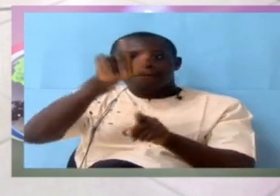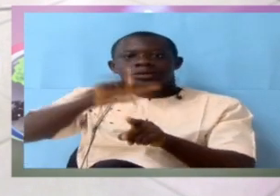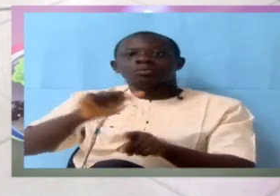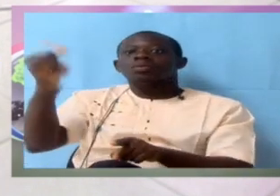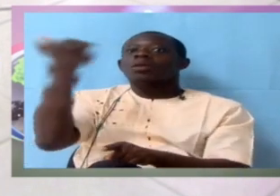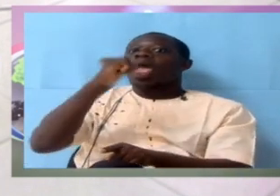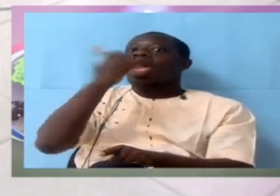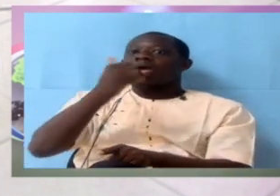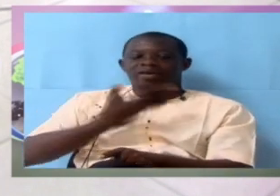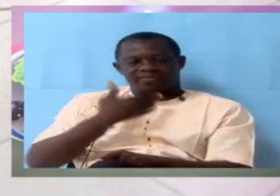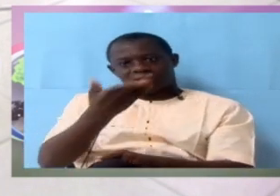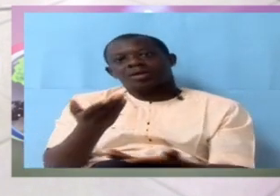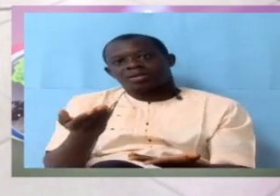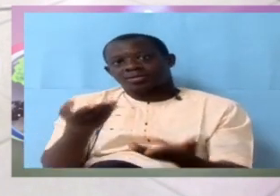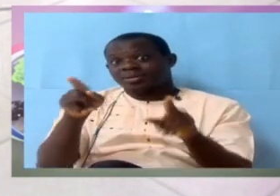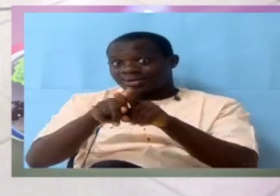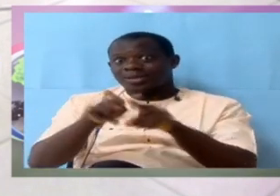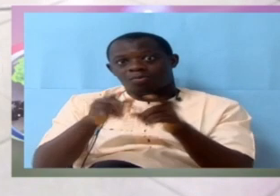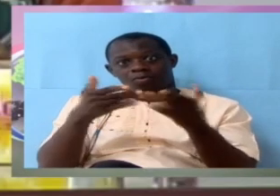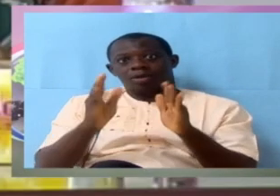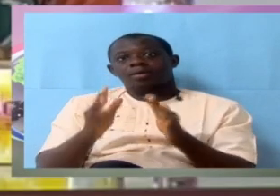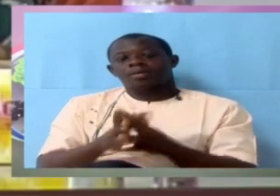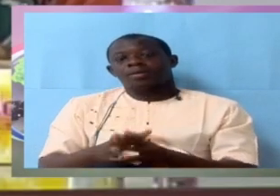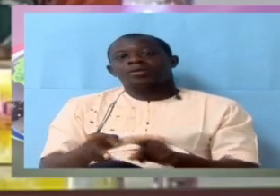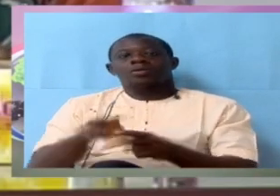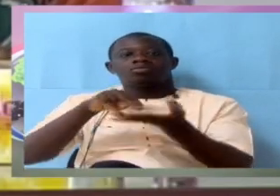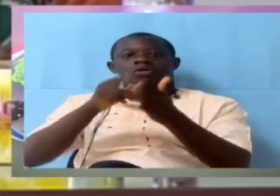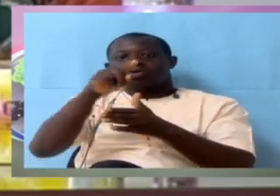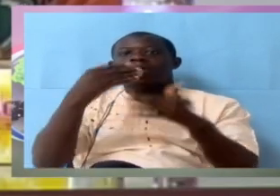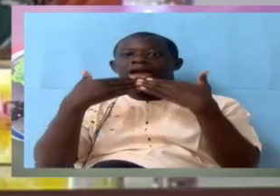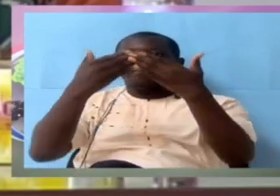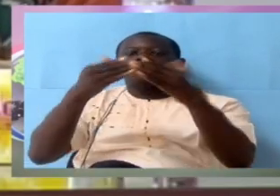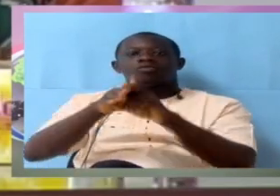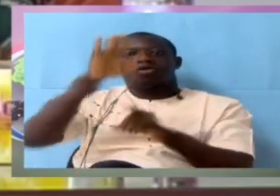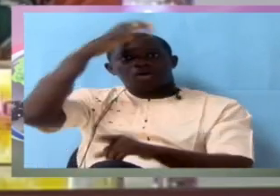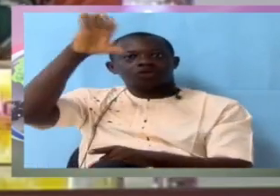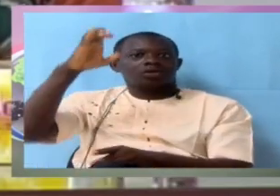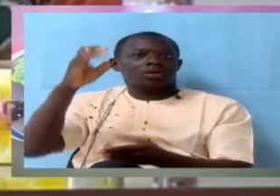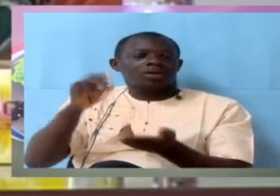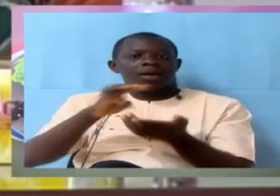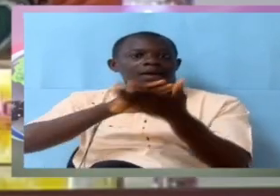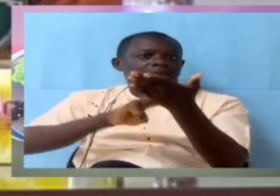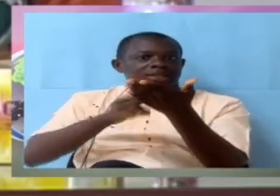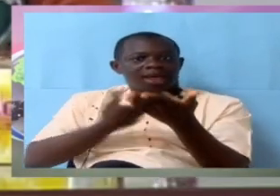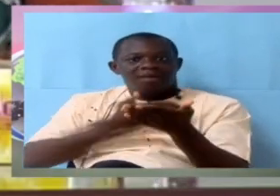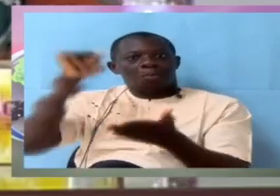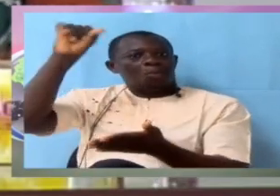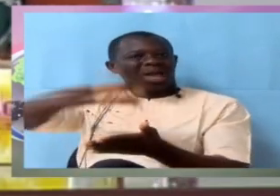alcohol. So you're telling this commission that the medication had bad effects on you?